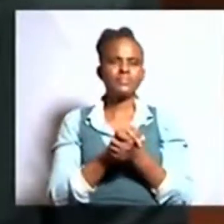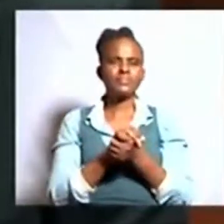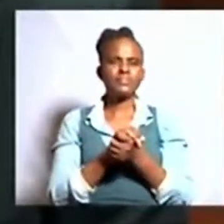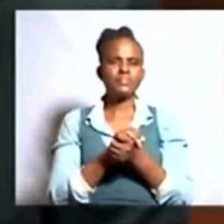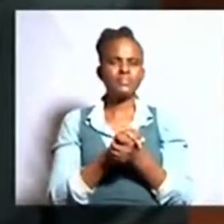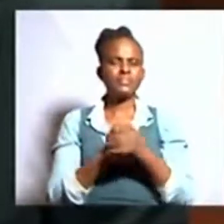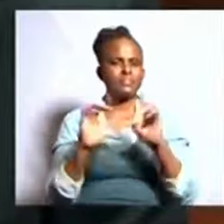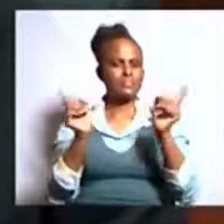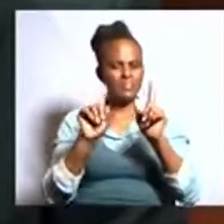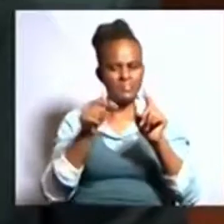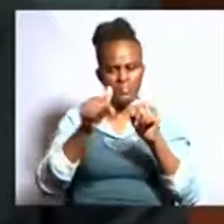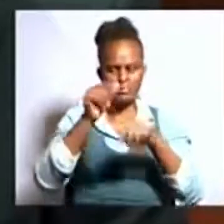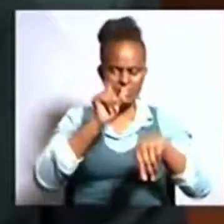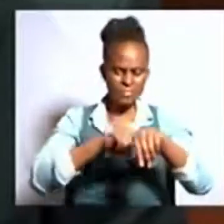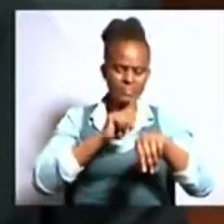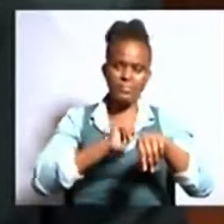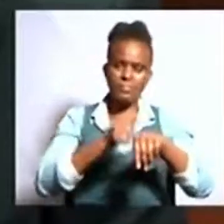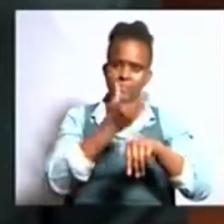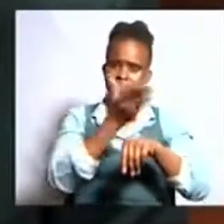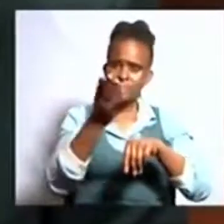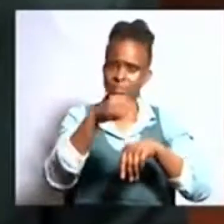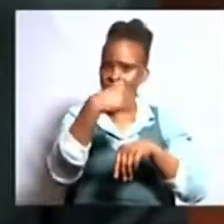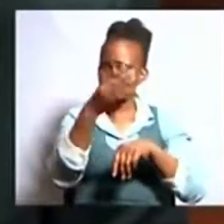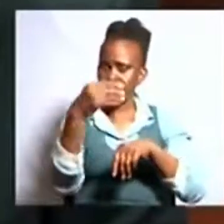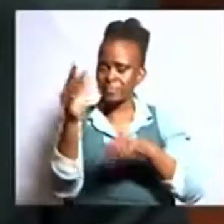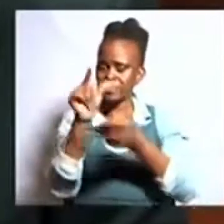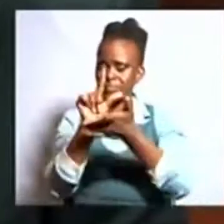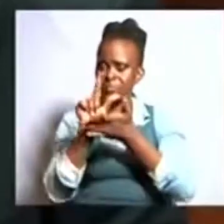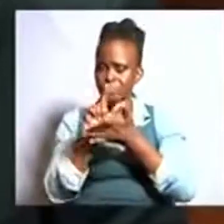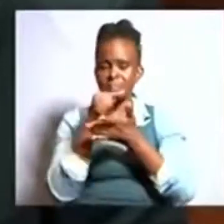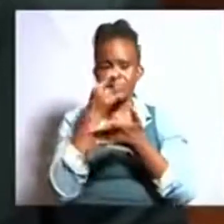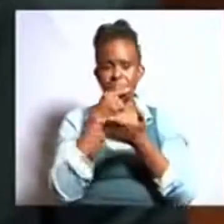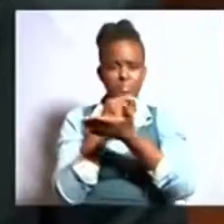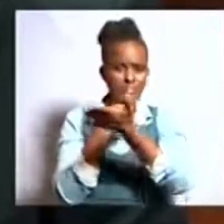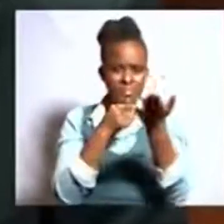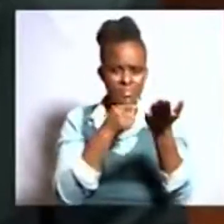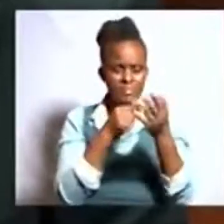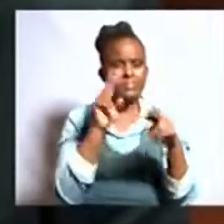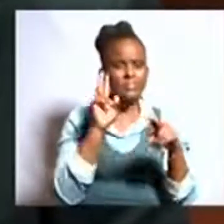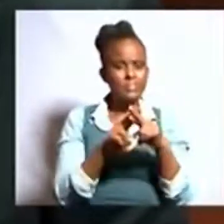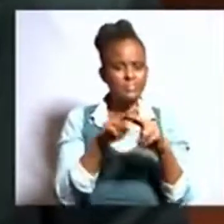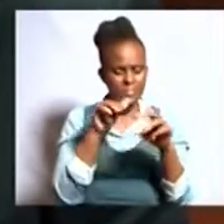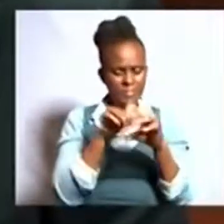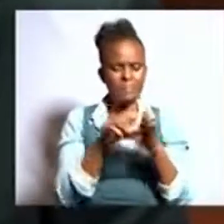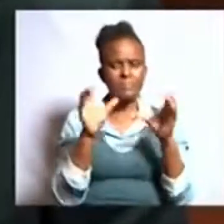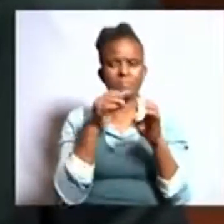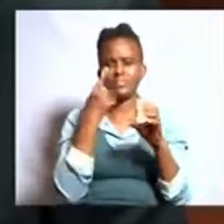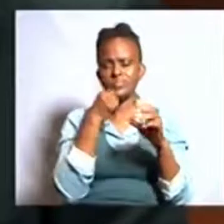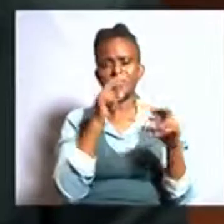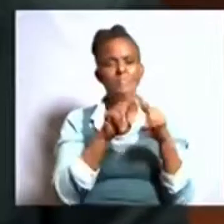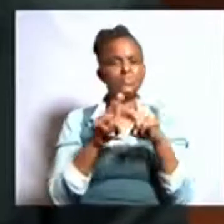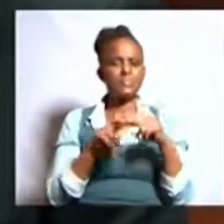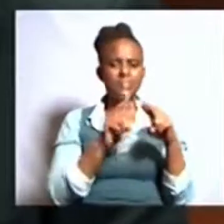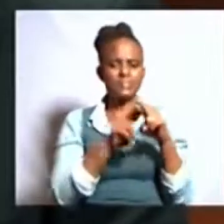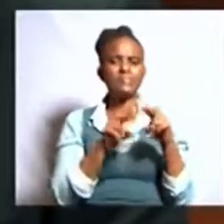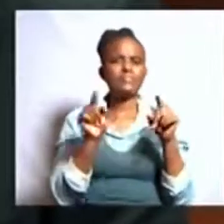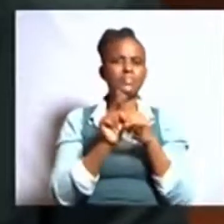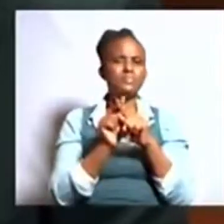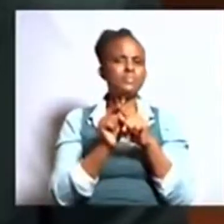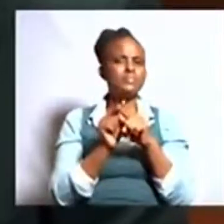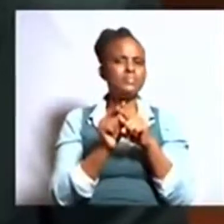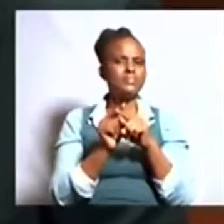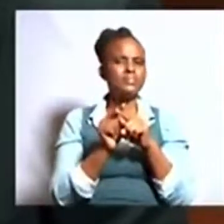they were at the time of these disbursements, who among them sat on these committees to appraise